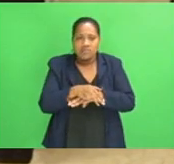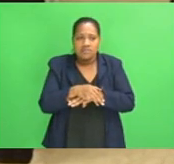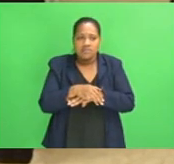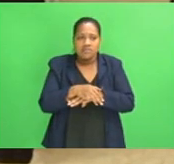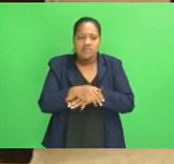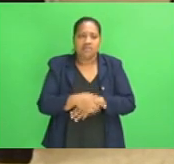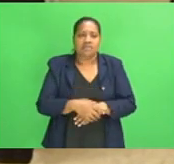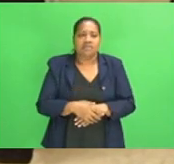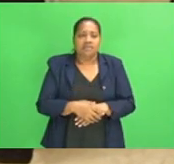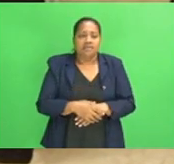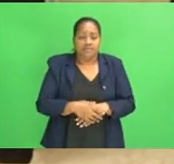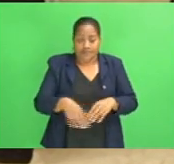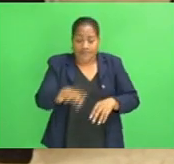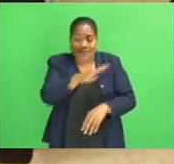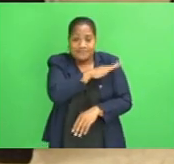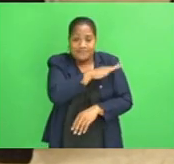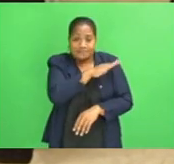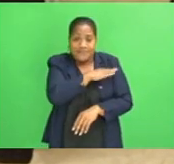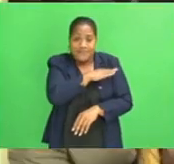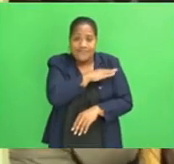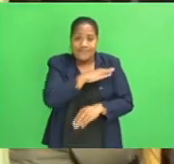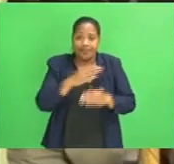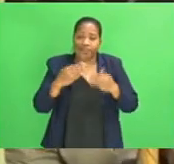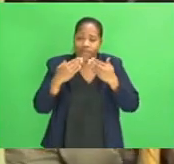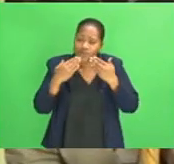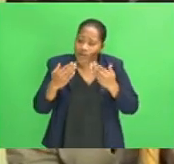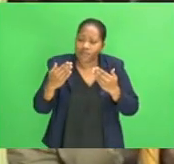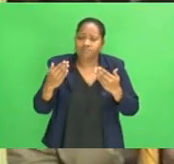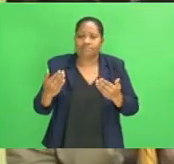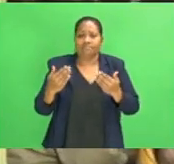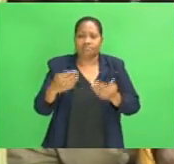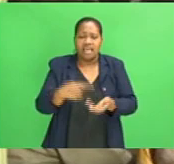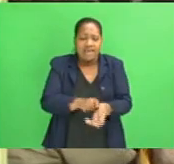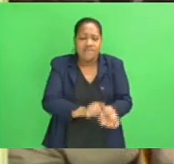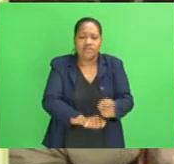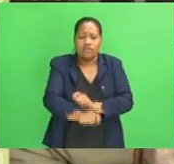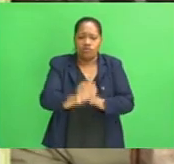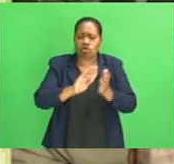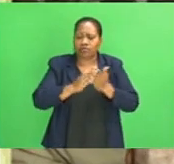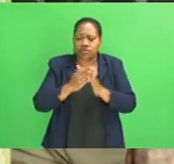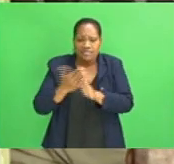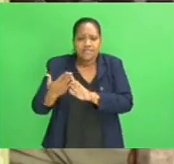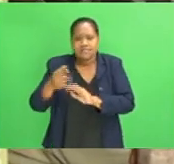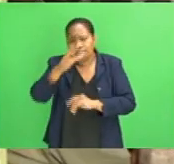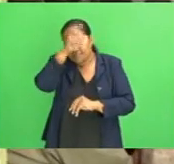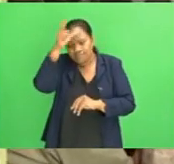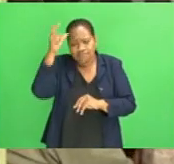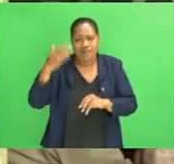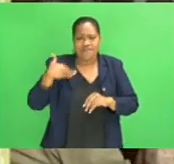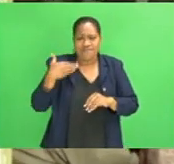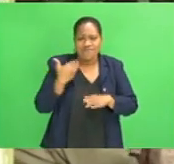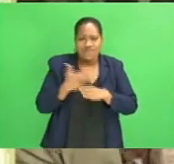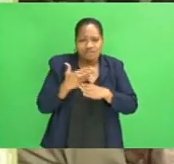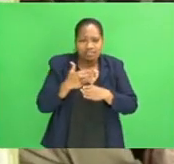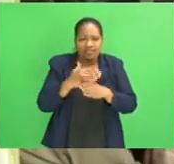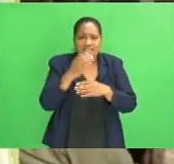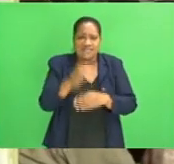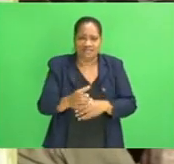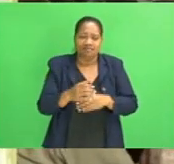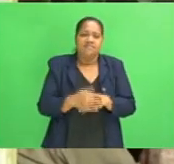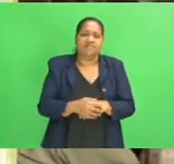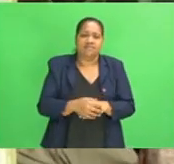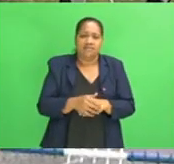House, Bainimarama acknowledged the efforts of the communities, nurses, doctors and health officials that has helped contain the